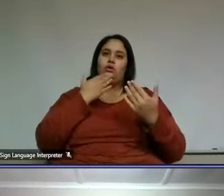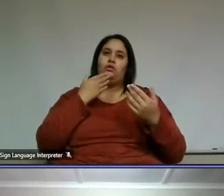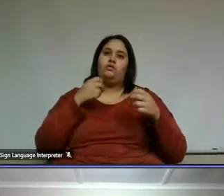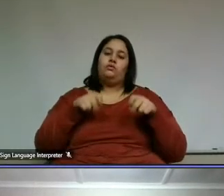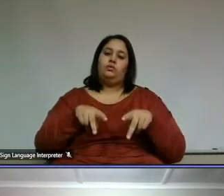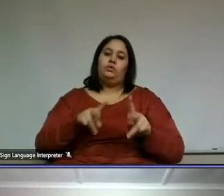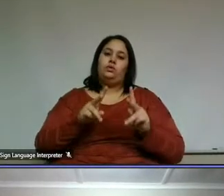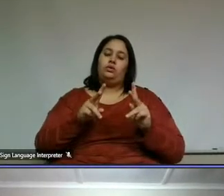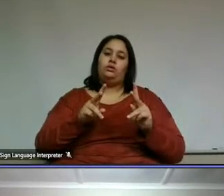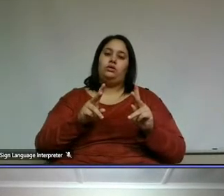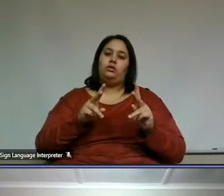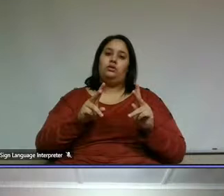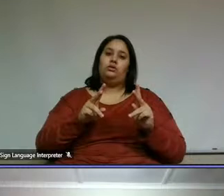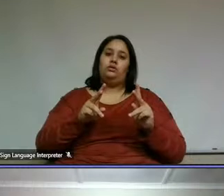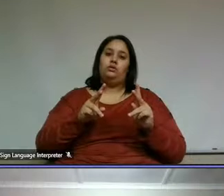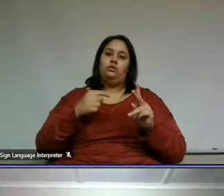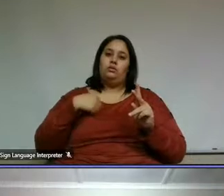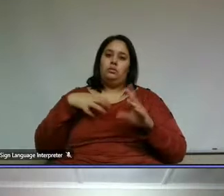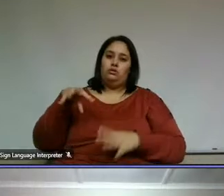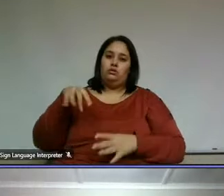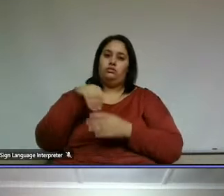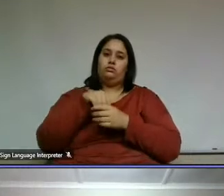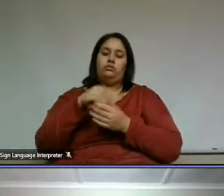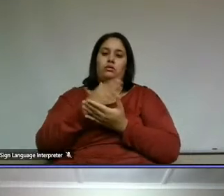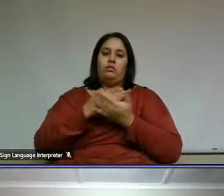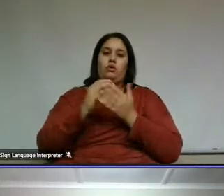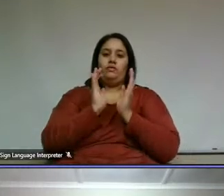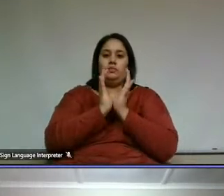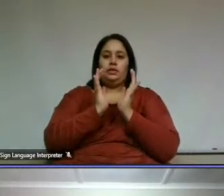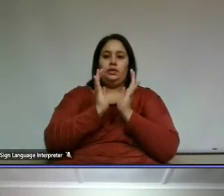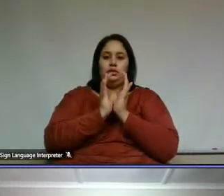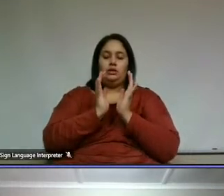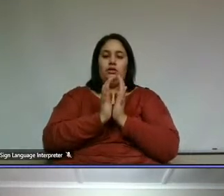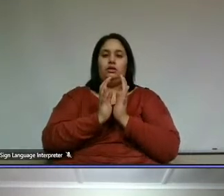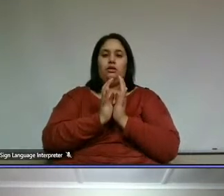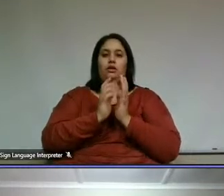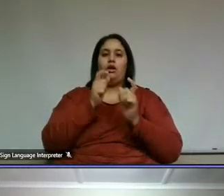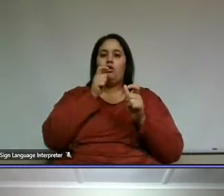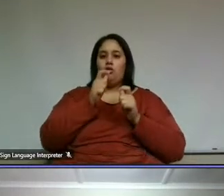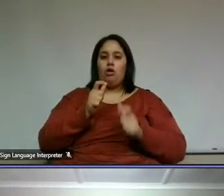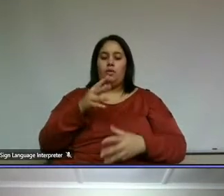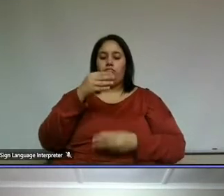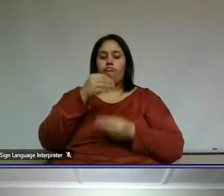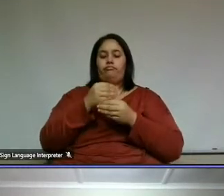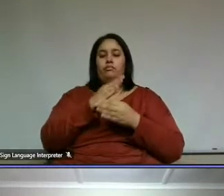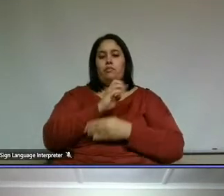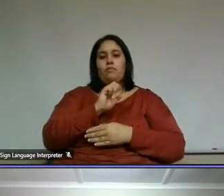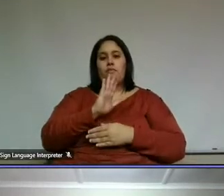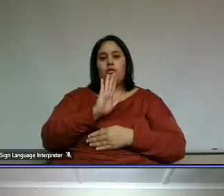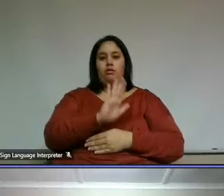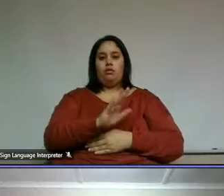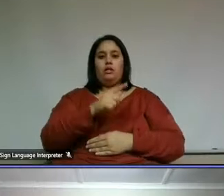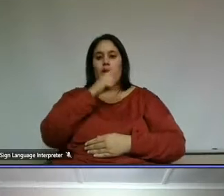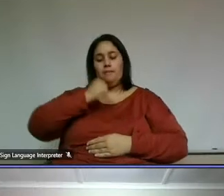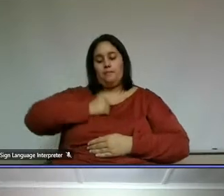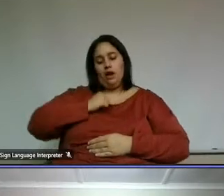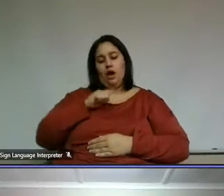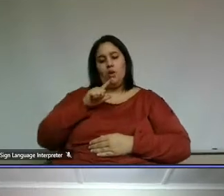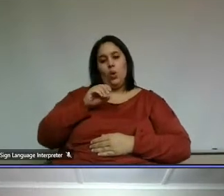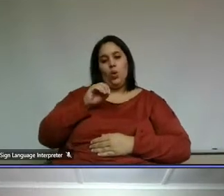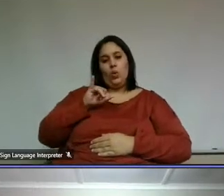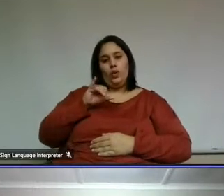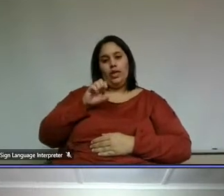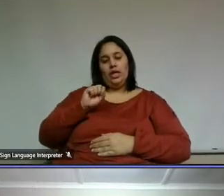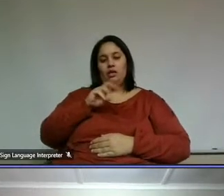opportunity to be part of this meeting and raise comments with regards to the bill. I'm Louis Vessels, and I'm from